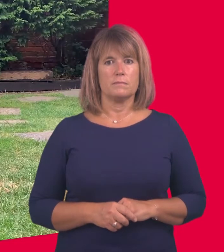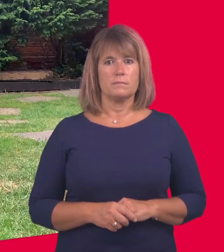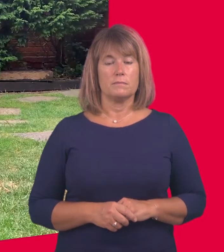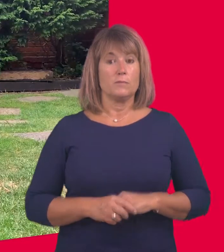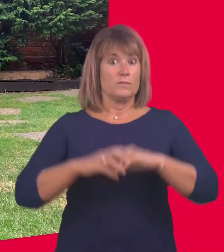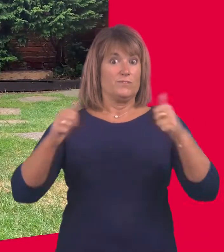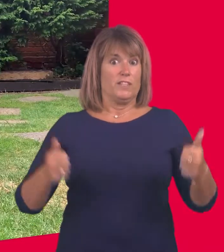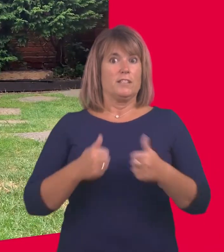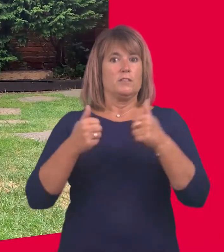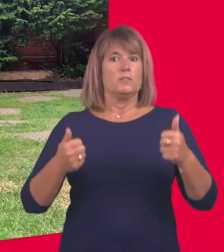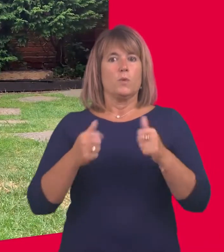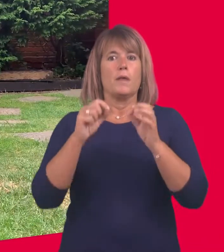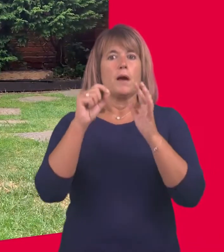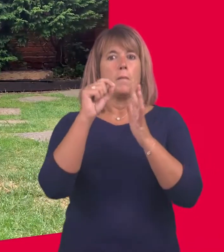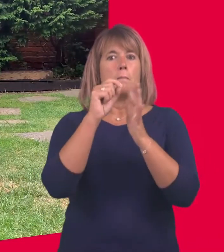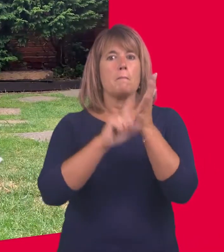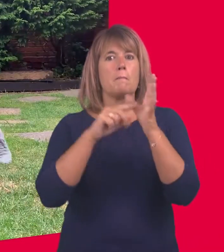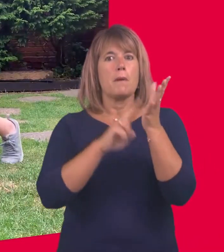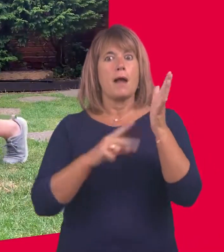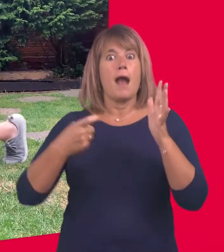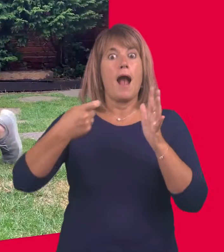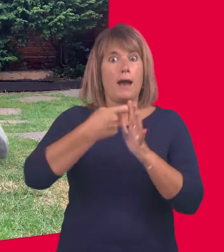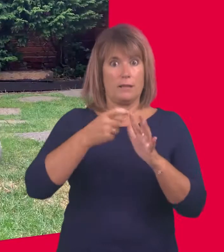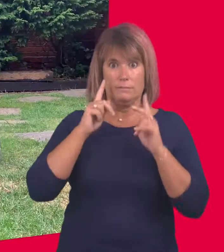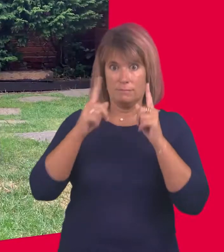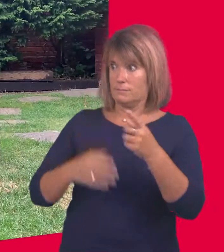And we're going to finish off with a plank.